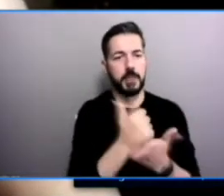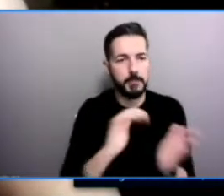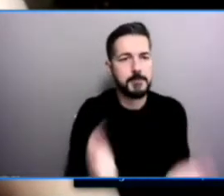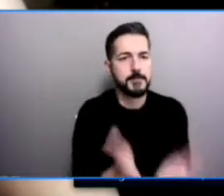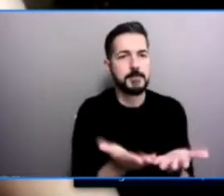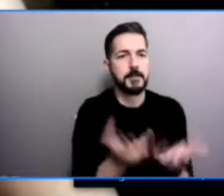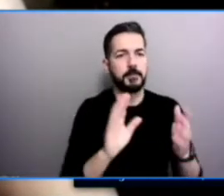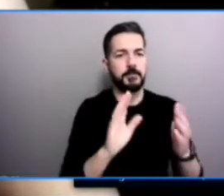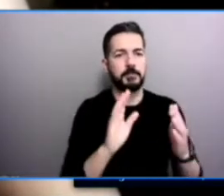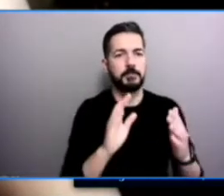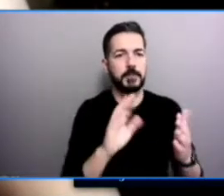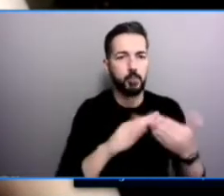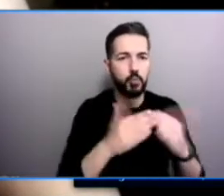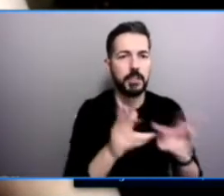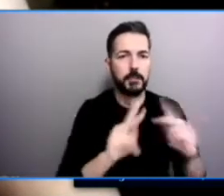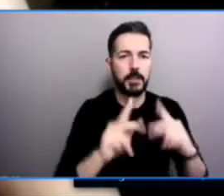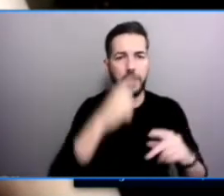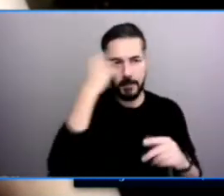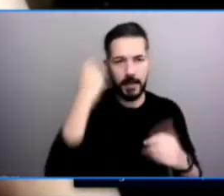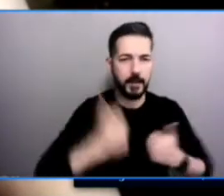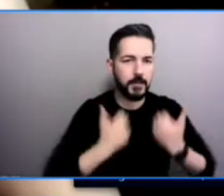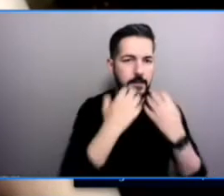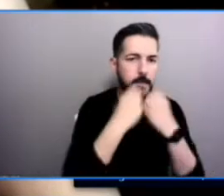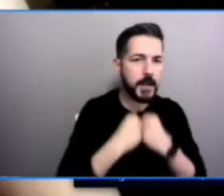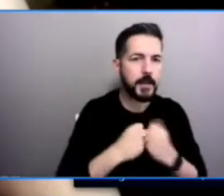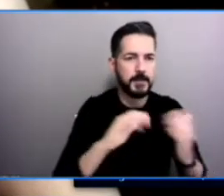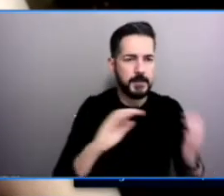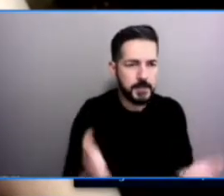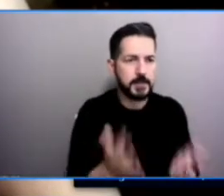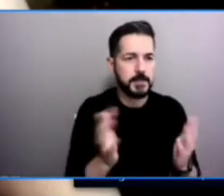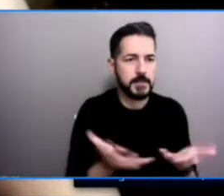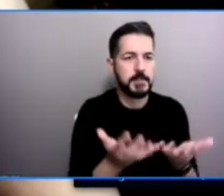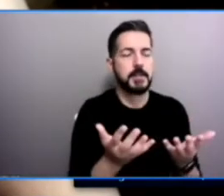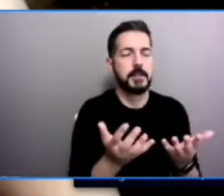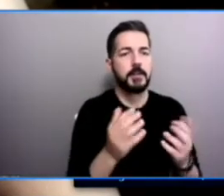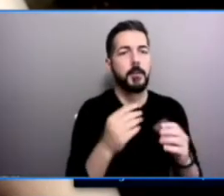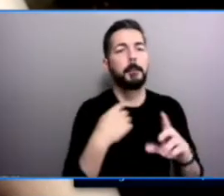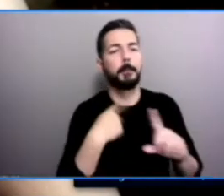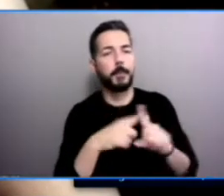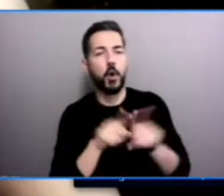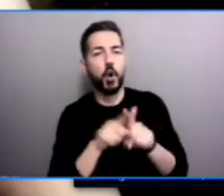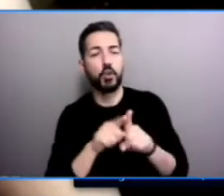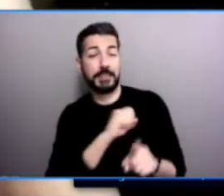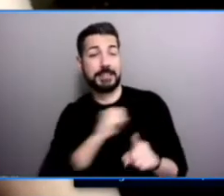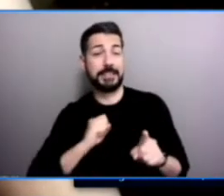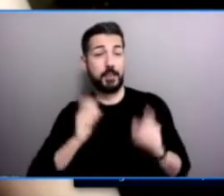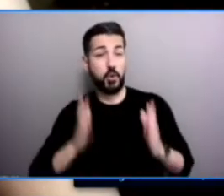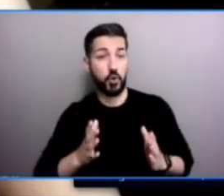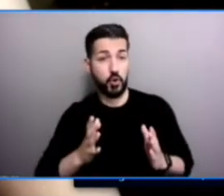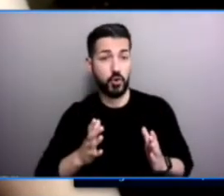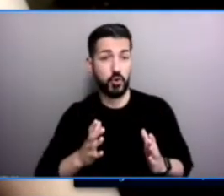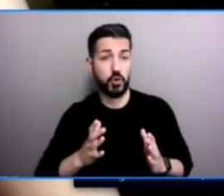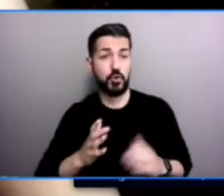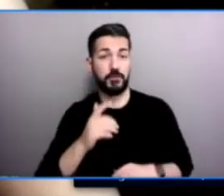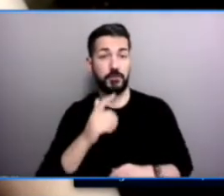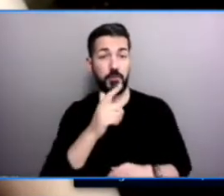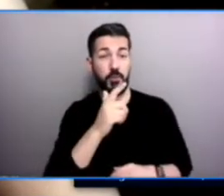work. My partner, Brad Christian Salas, also did not get paid for this effort. And at the